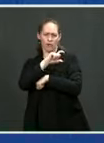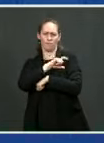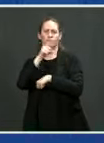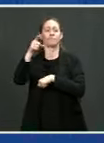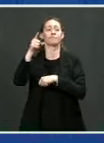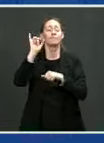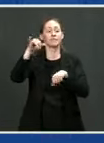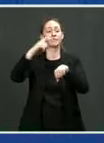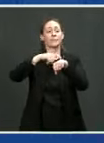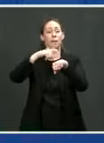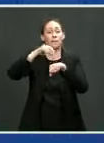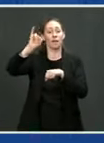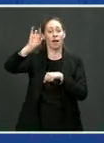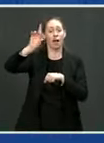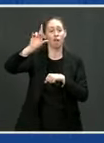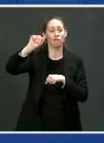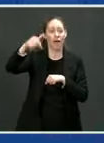died.